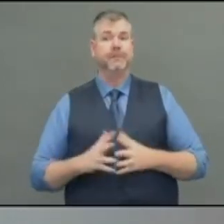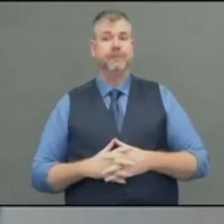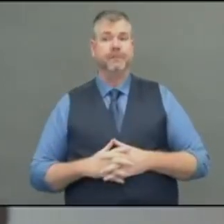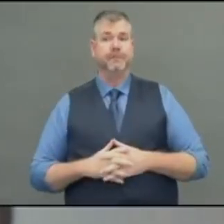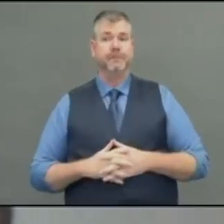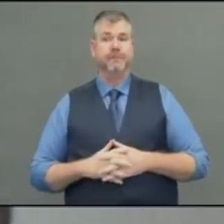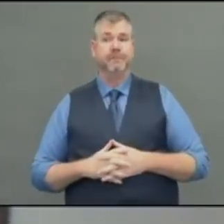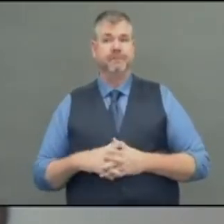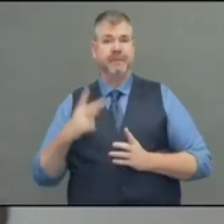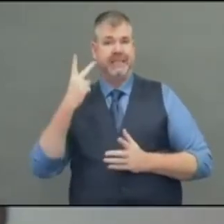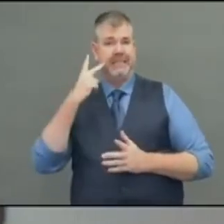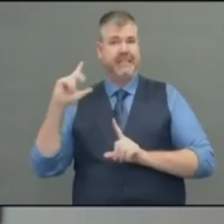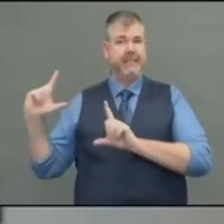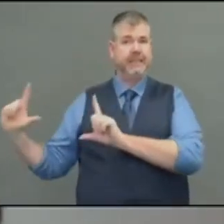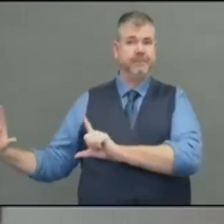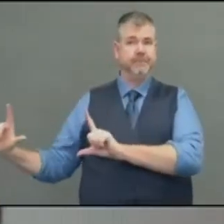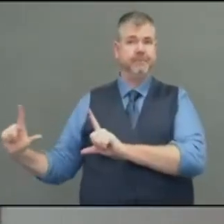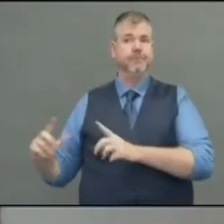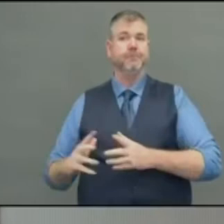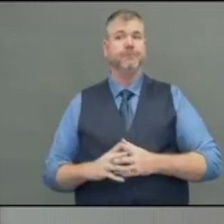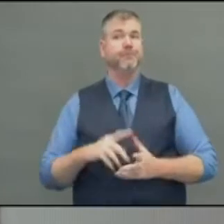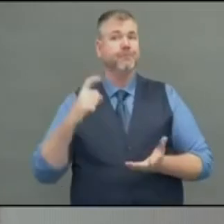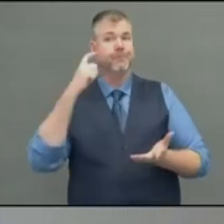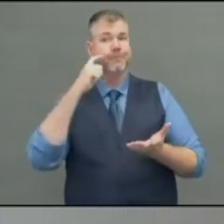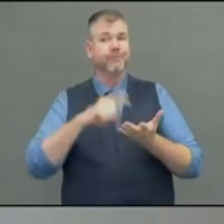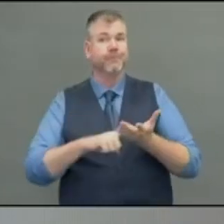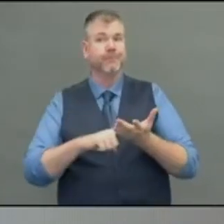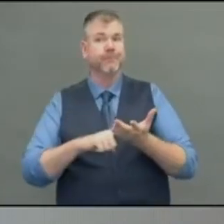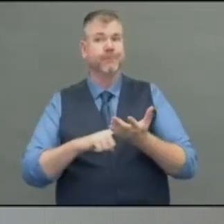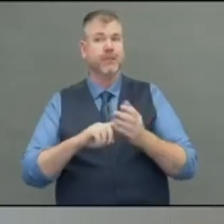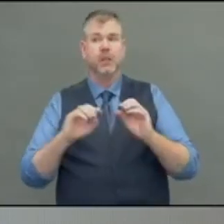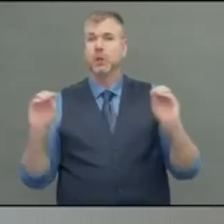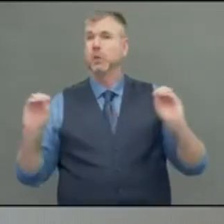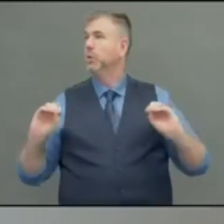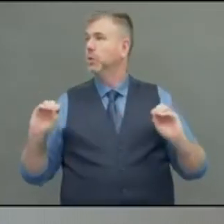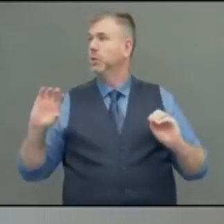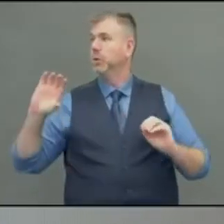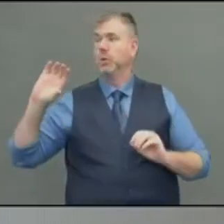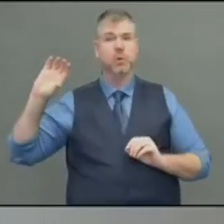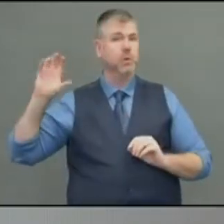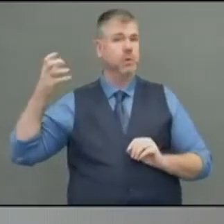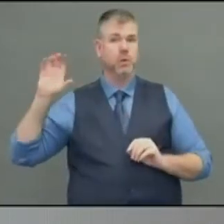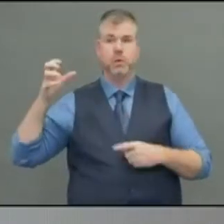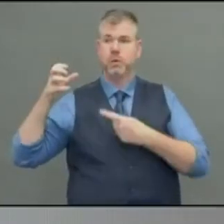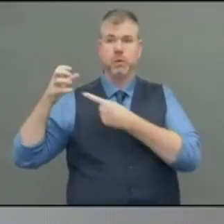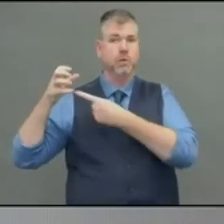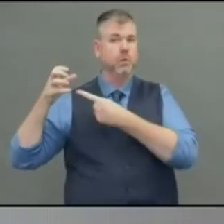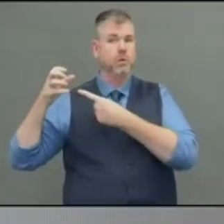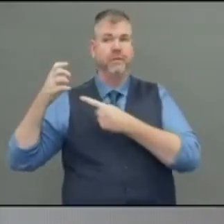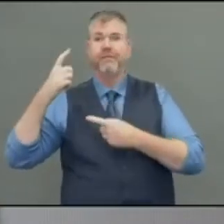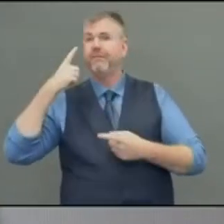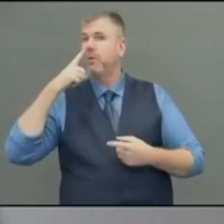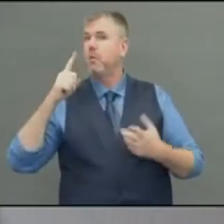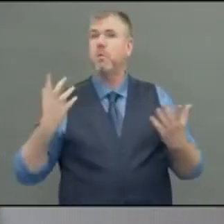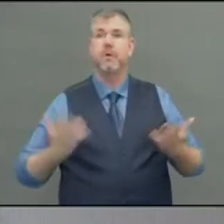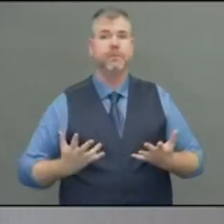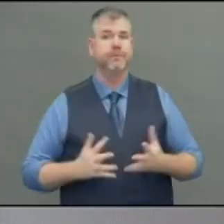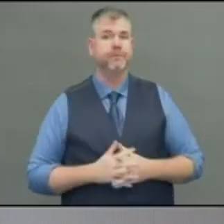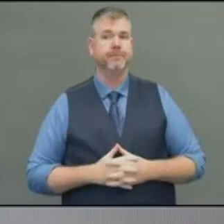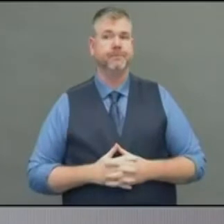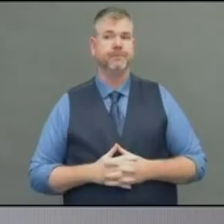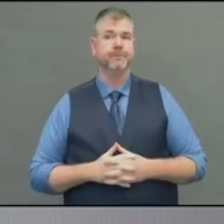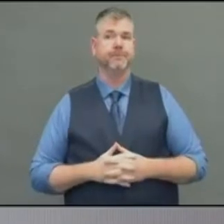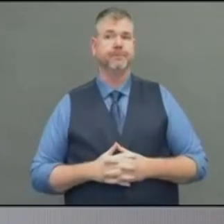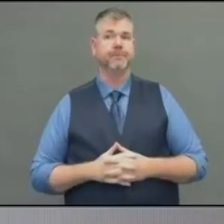You'll notice this one doesn't even have a handset. Oh, wow. So this one is designed for someone that has more of a